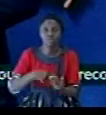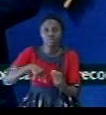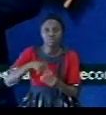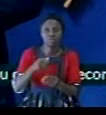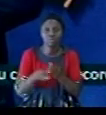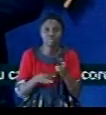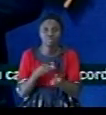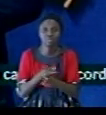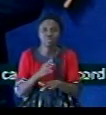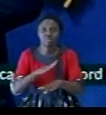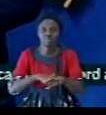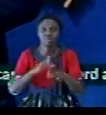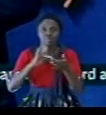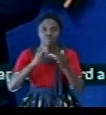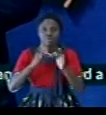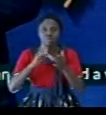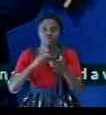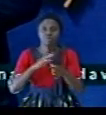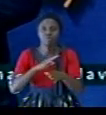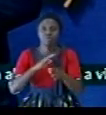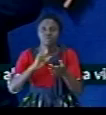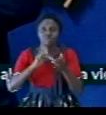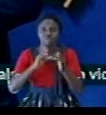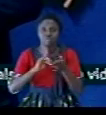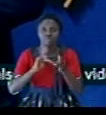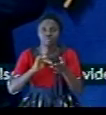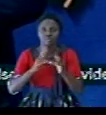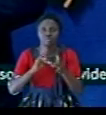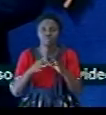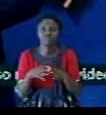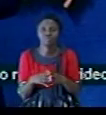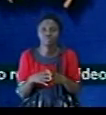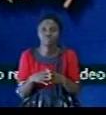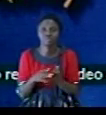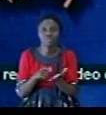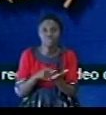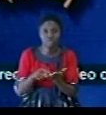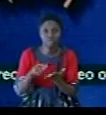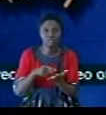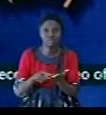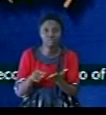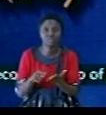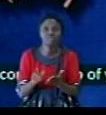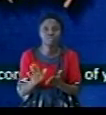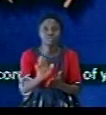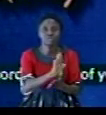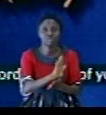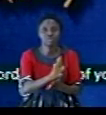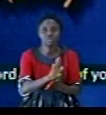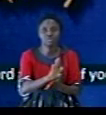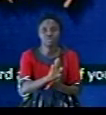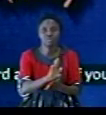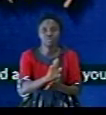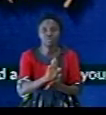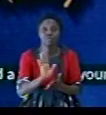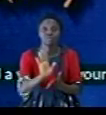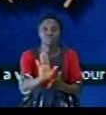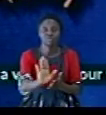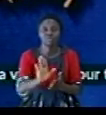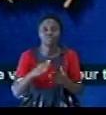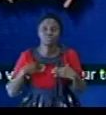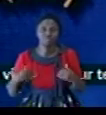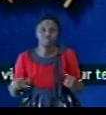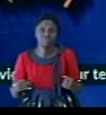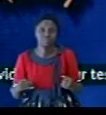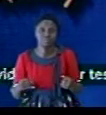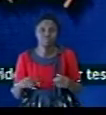online, all the social media platforms, check your healing. And if the Lord God has healed you, don't